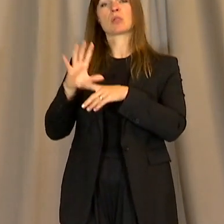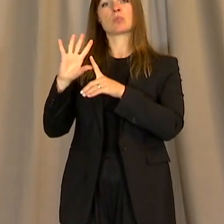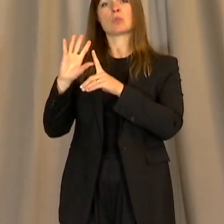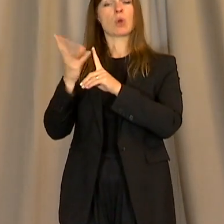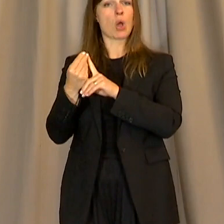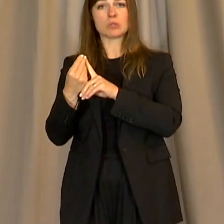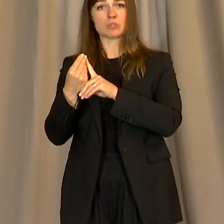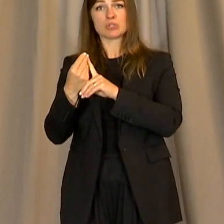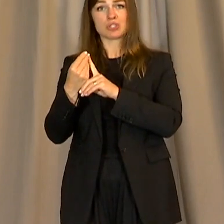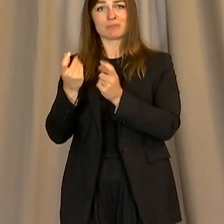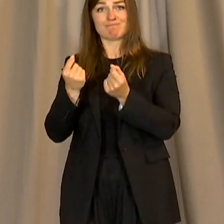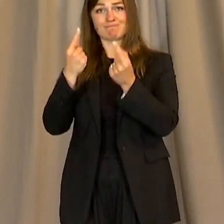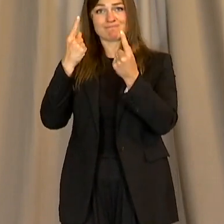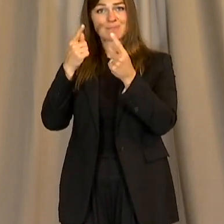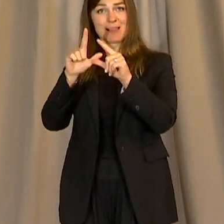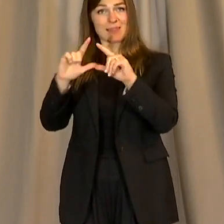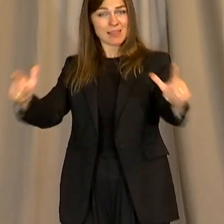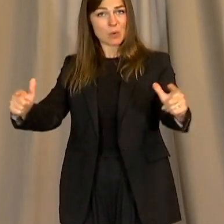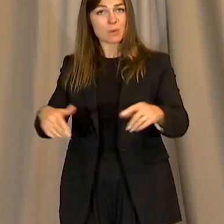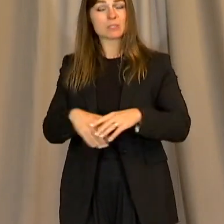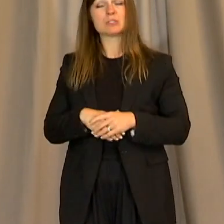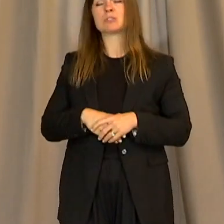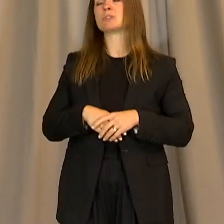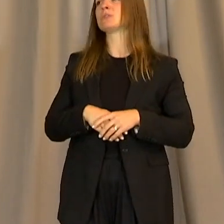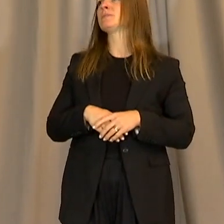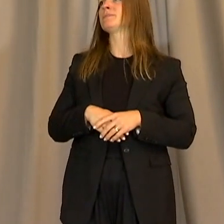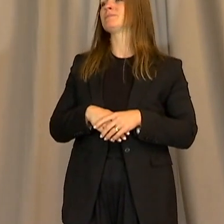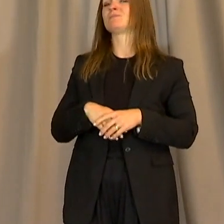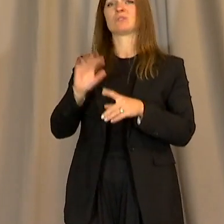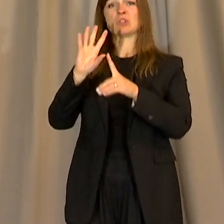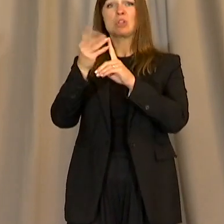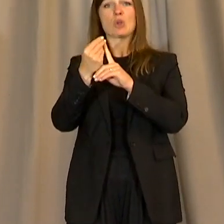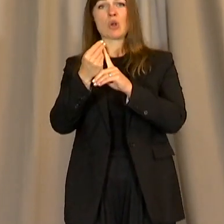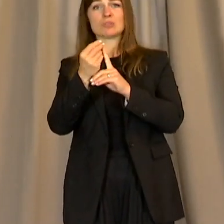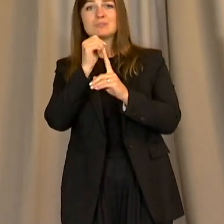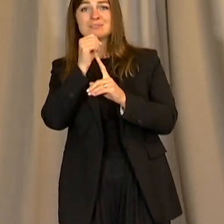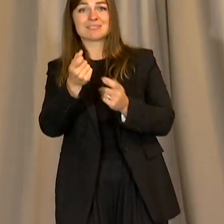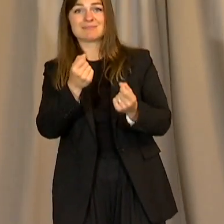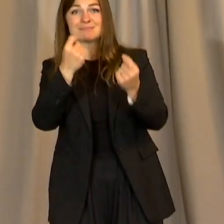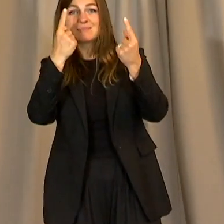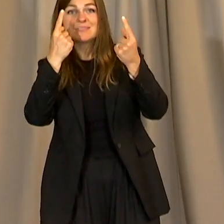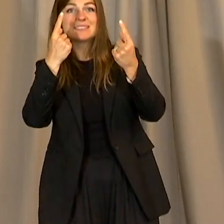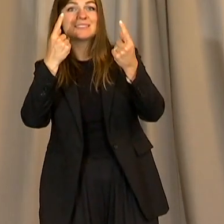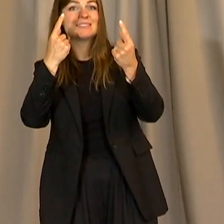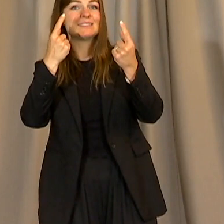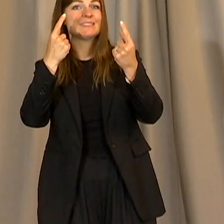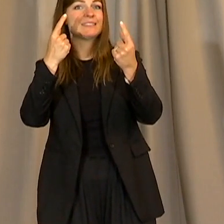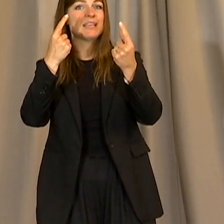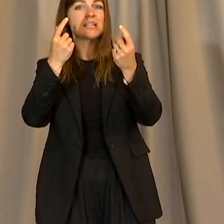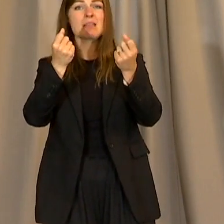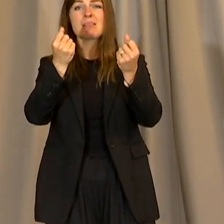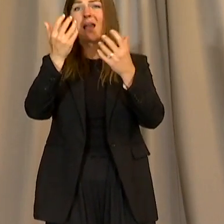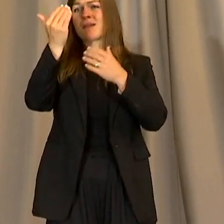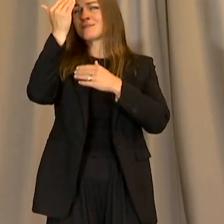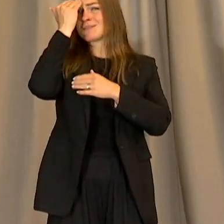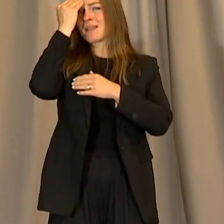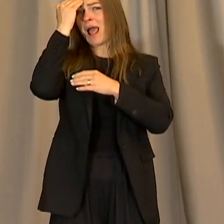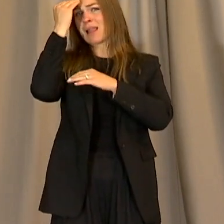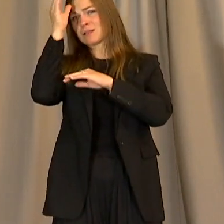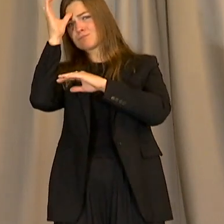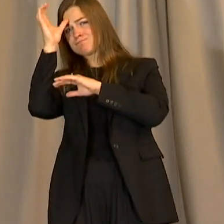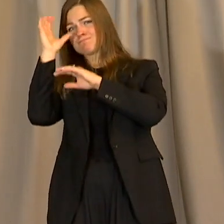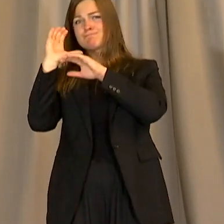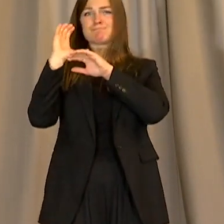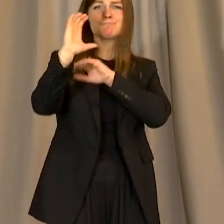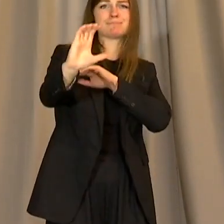understand their language, that does not understand they bring funds of knowledge, that they